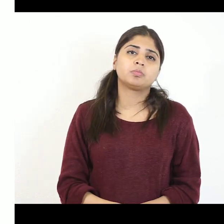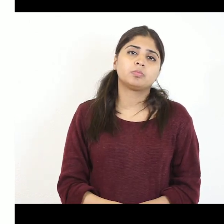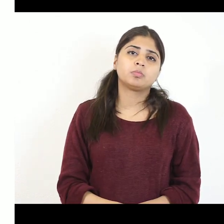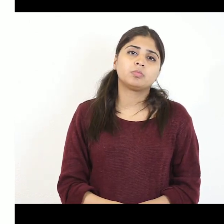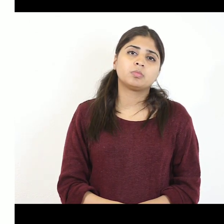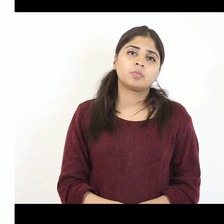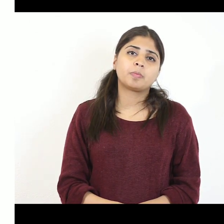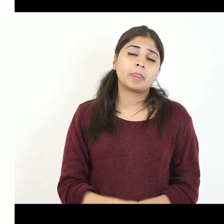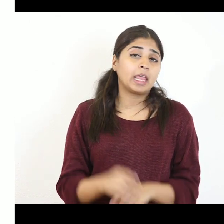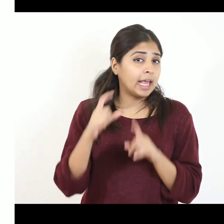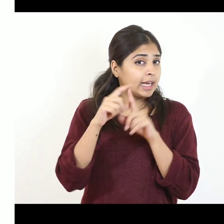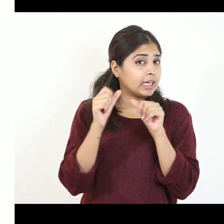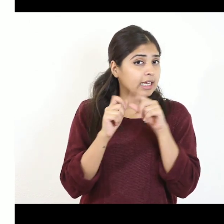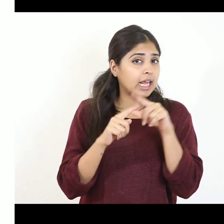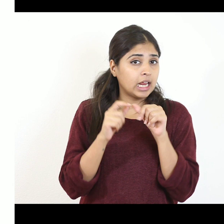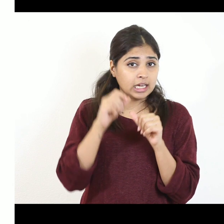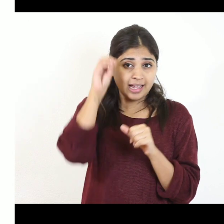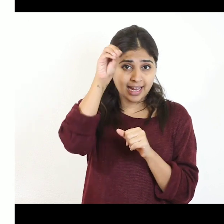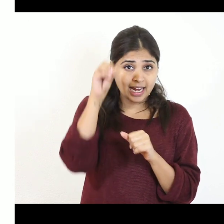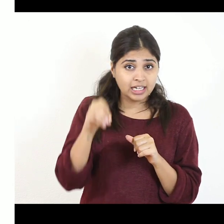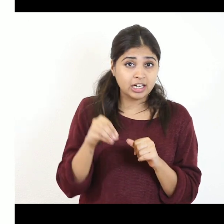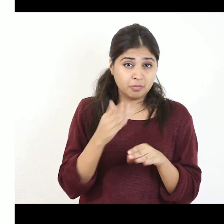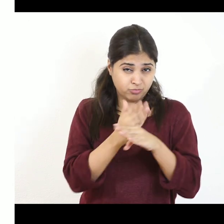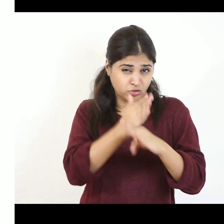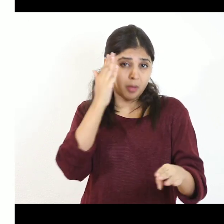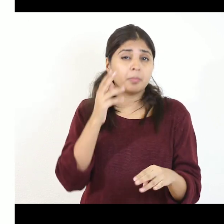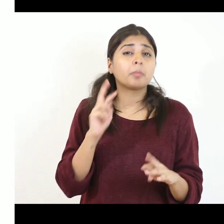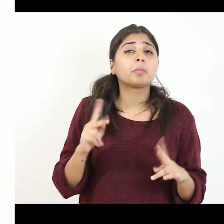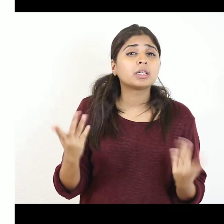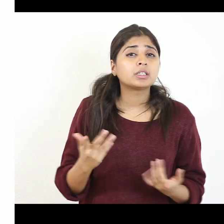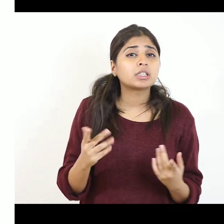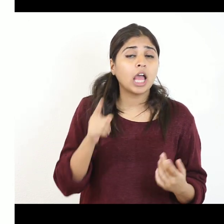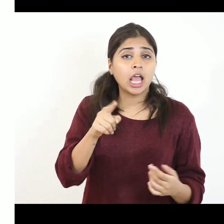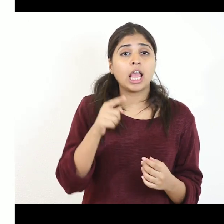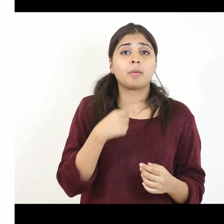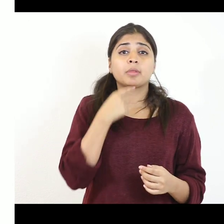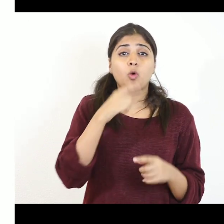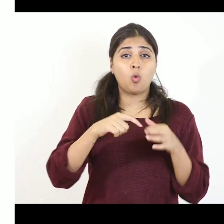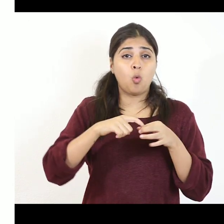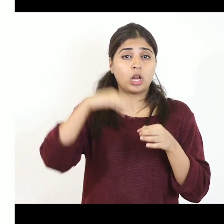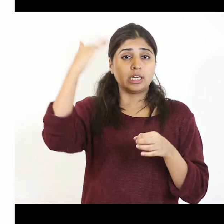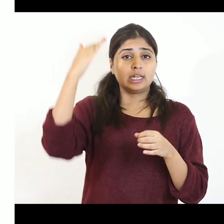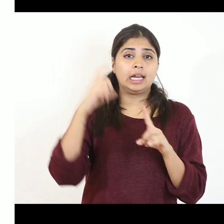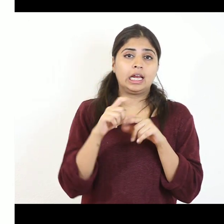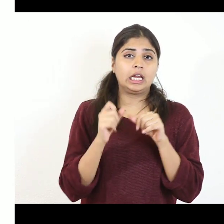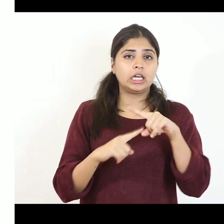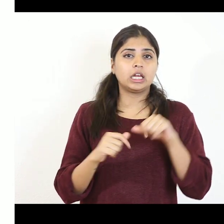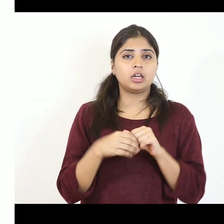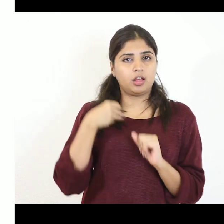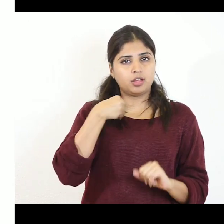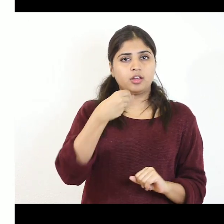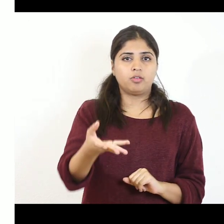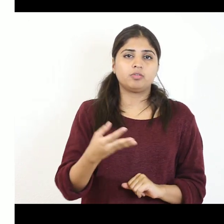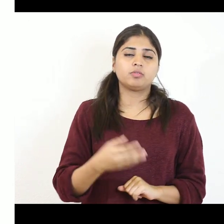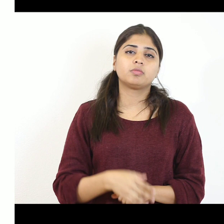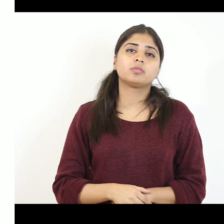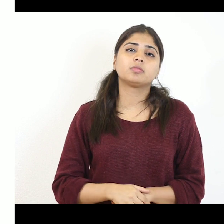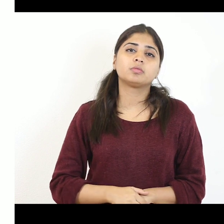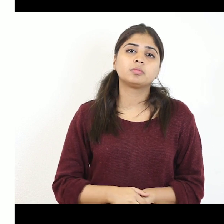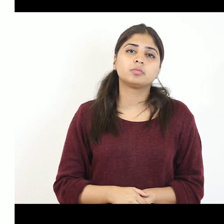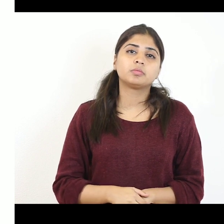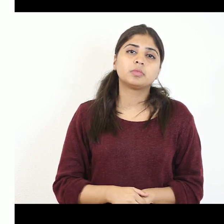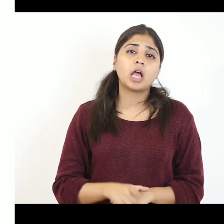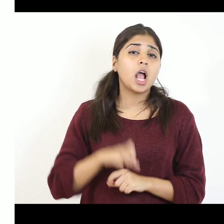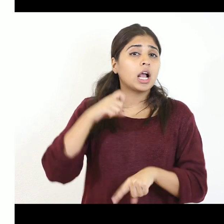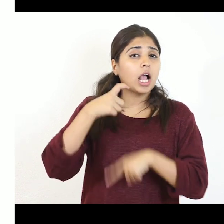Data entry accuracy. Data entry accuracy means to define quality of data.